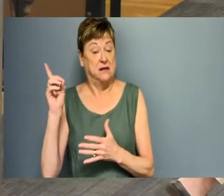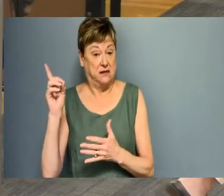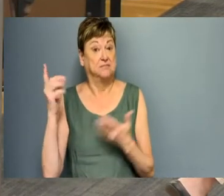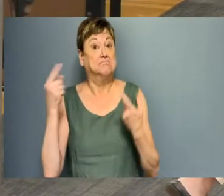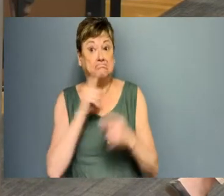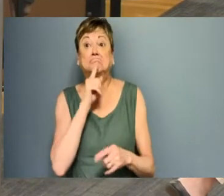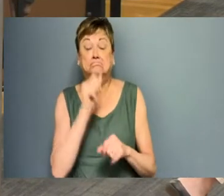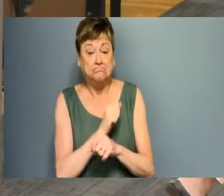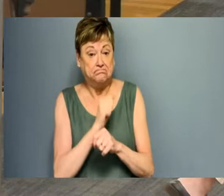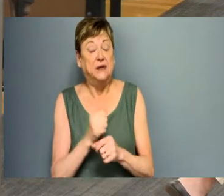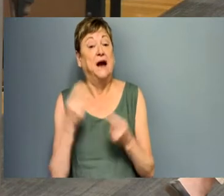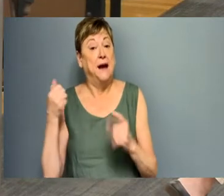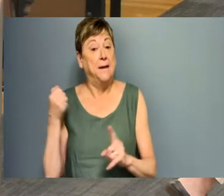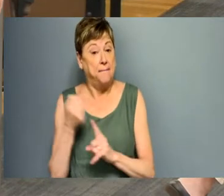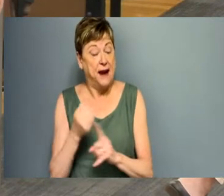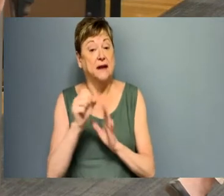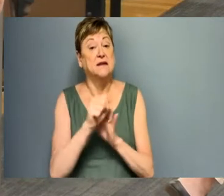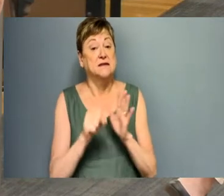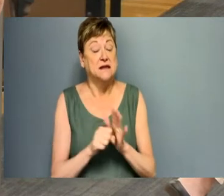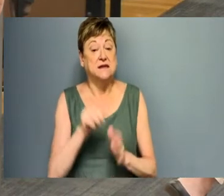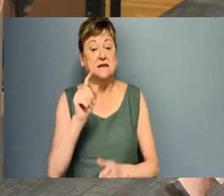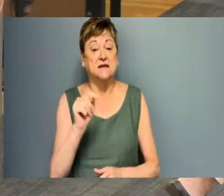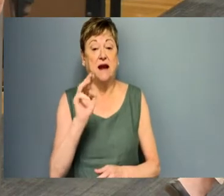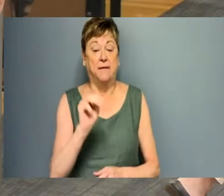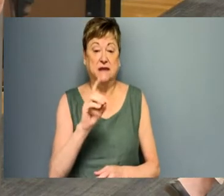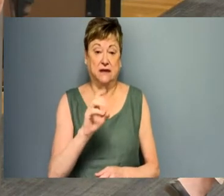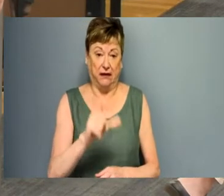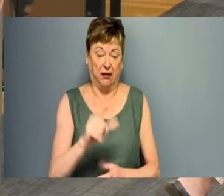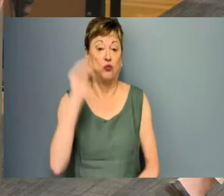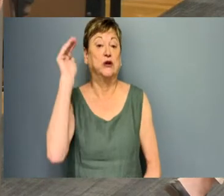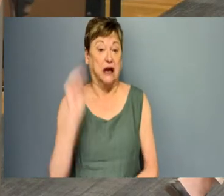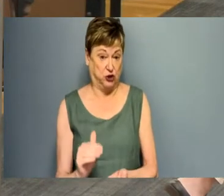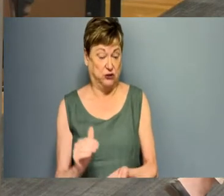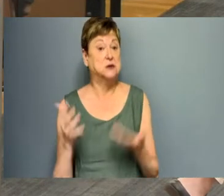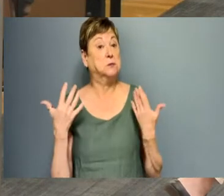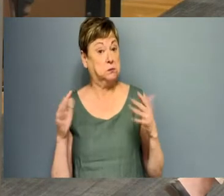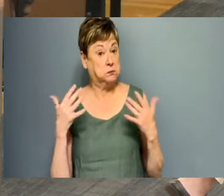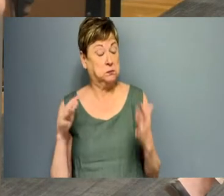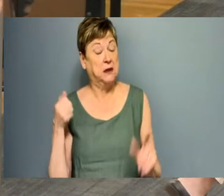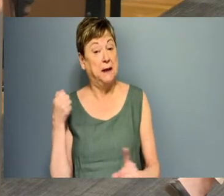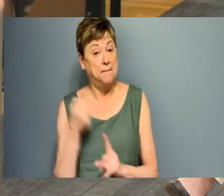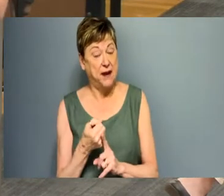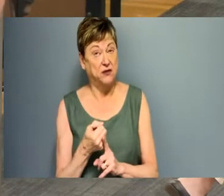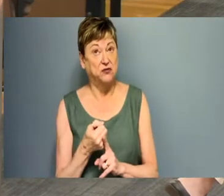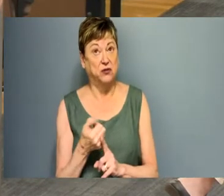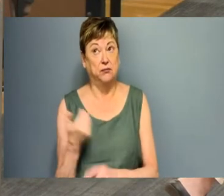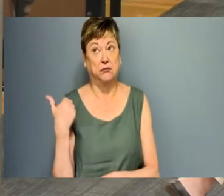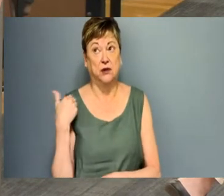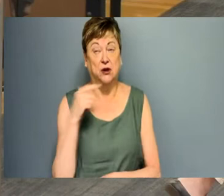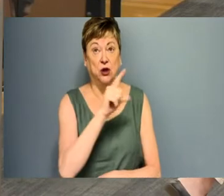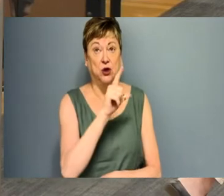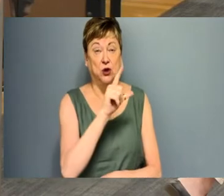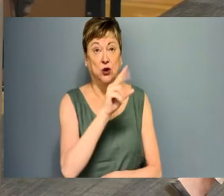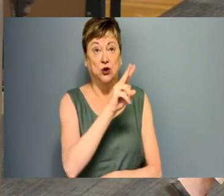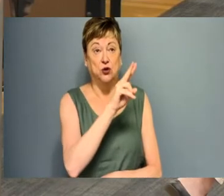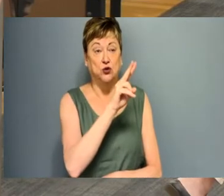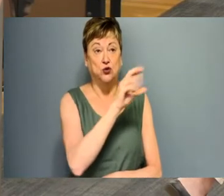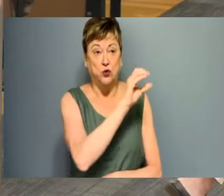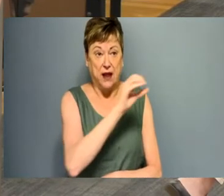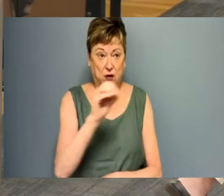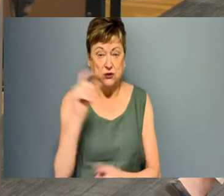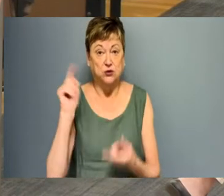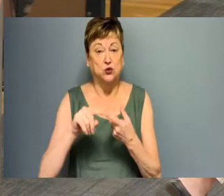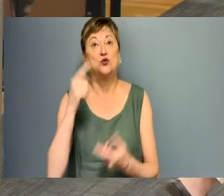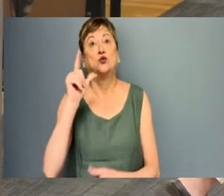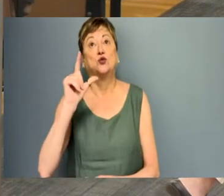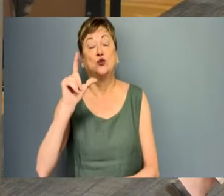required TMDL reduction. So we did have an impact from 2000 to 2016,